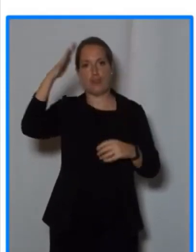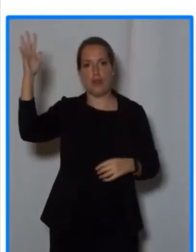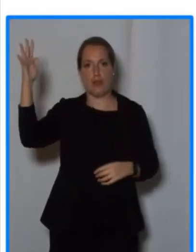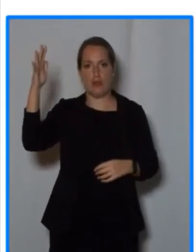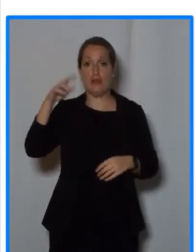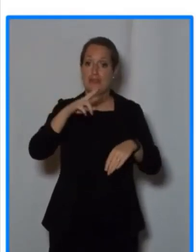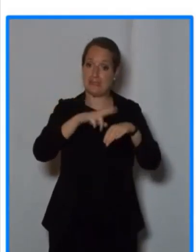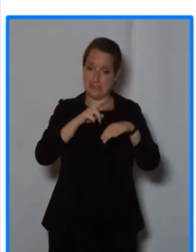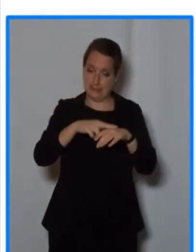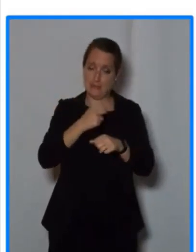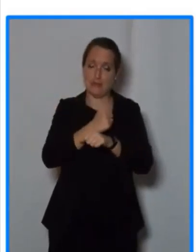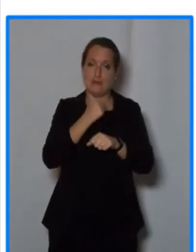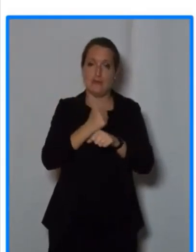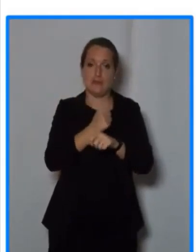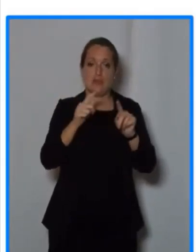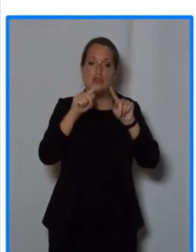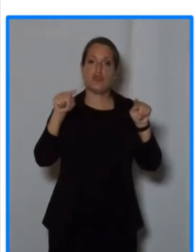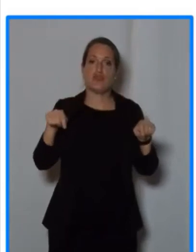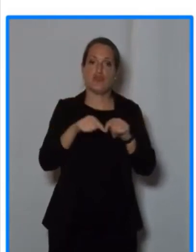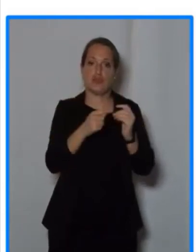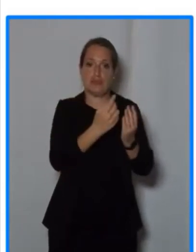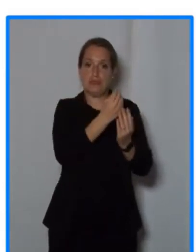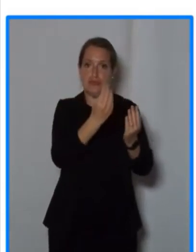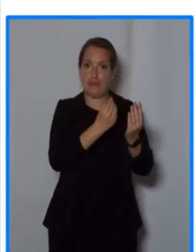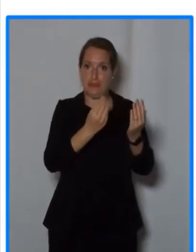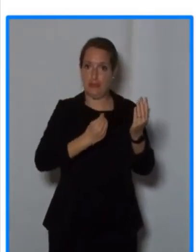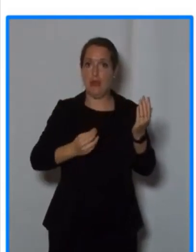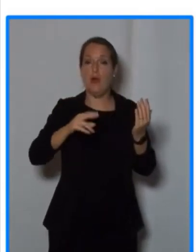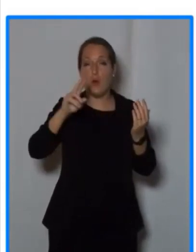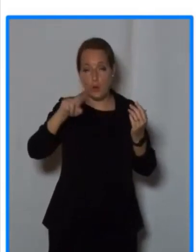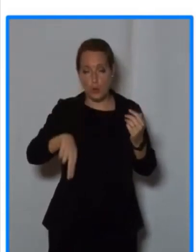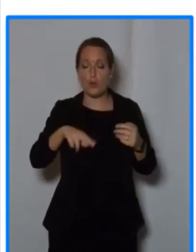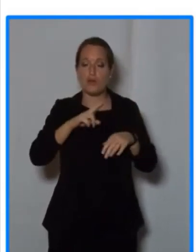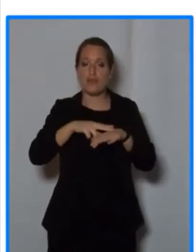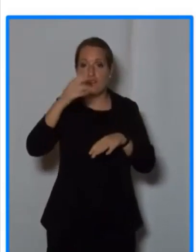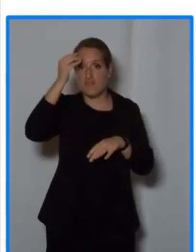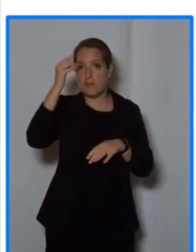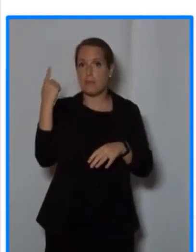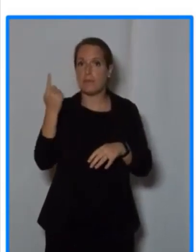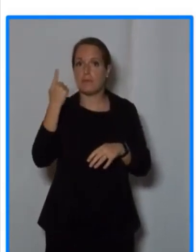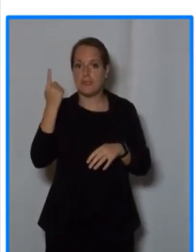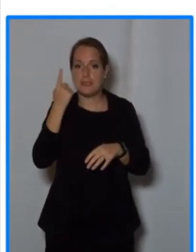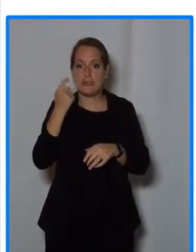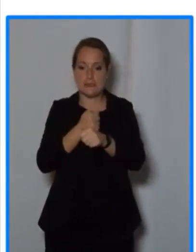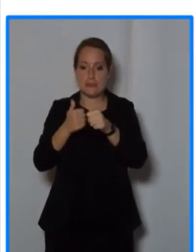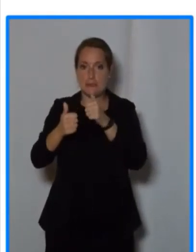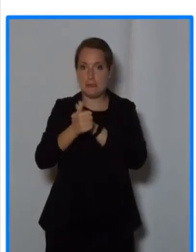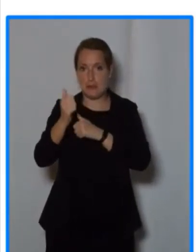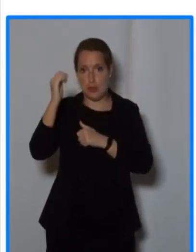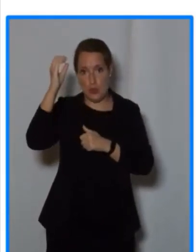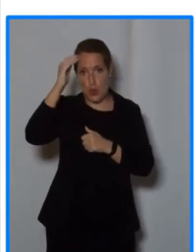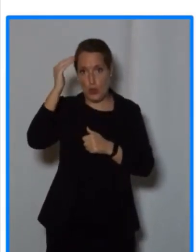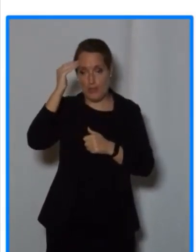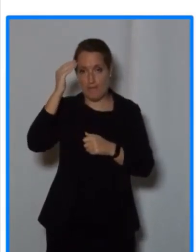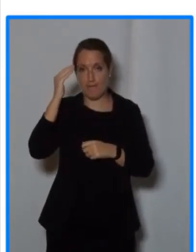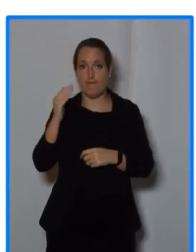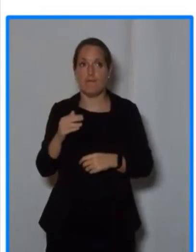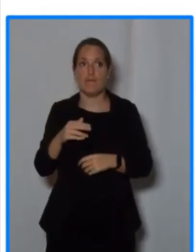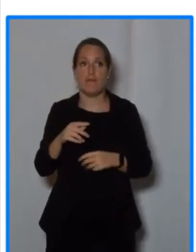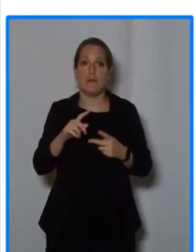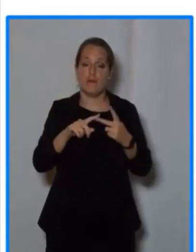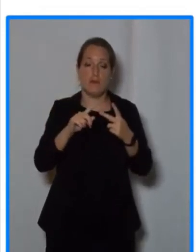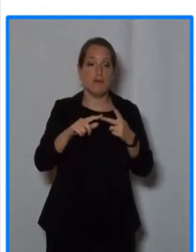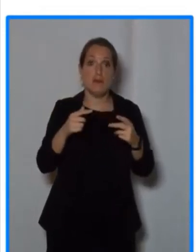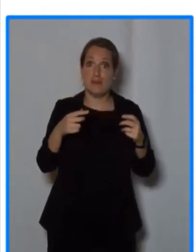screen reader, but as well as easily understood by people who have cognitive disabilities. That link texts can be understood